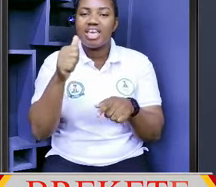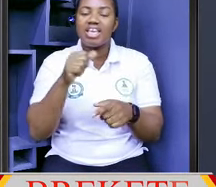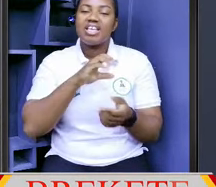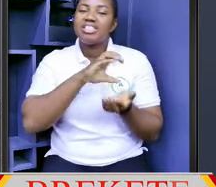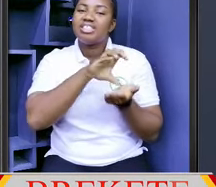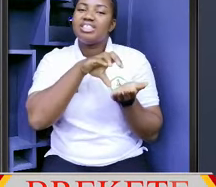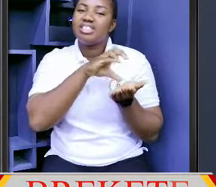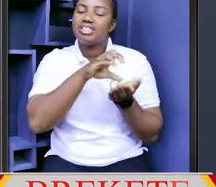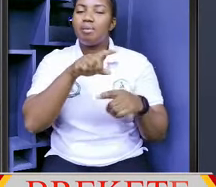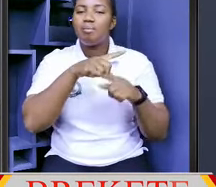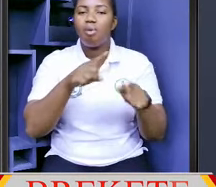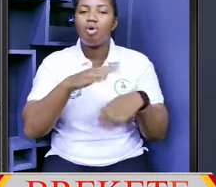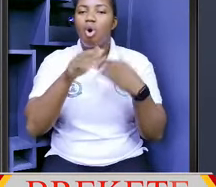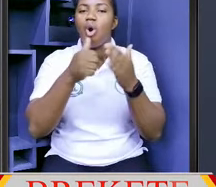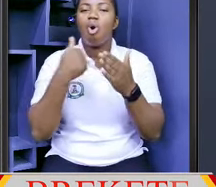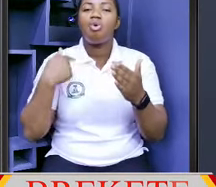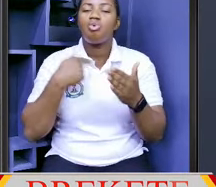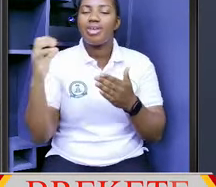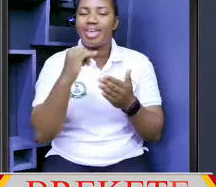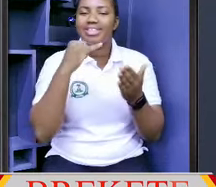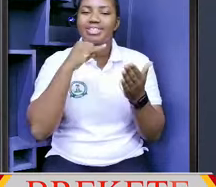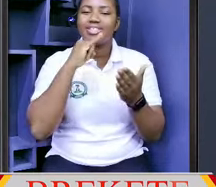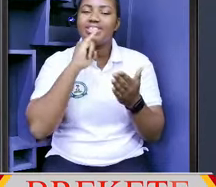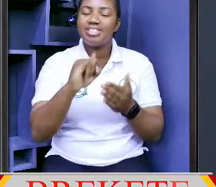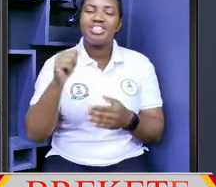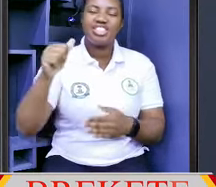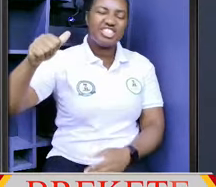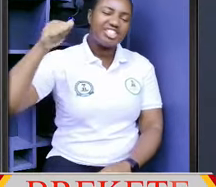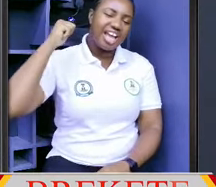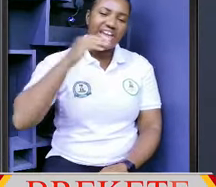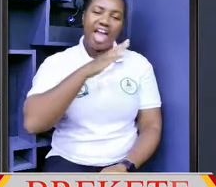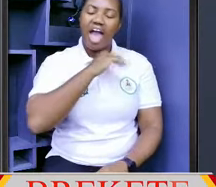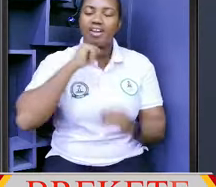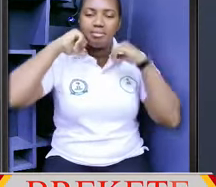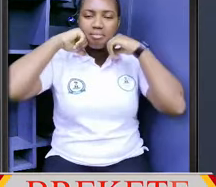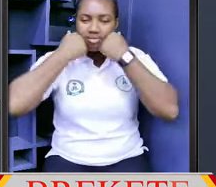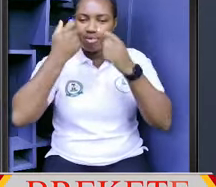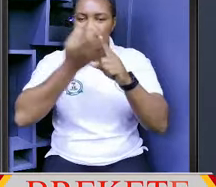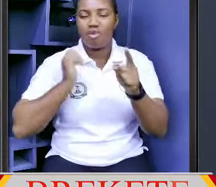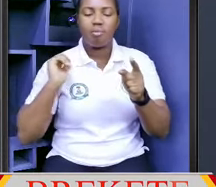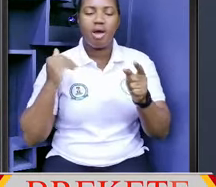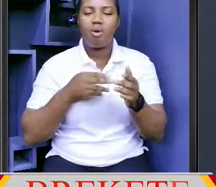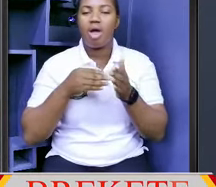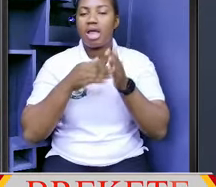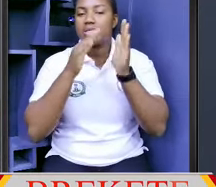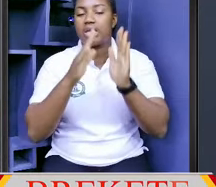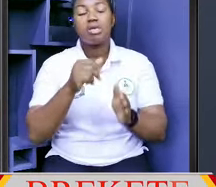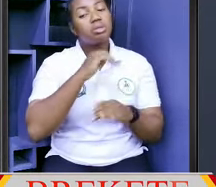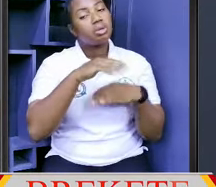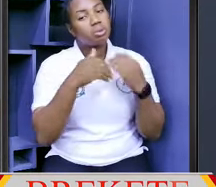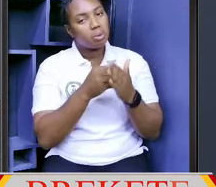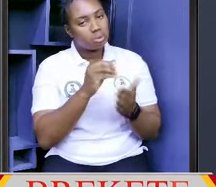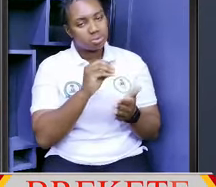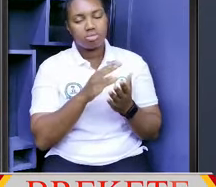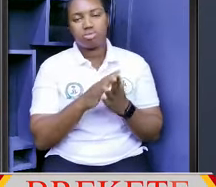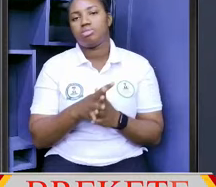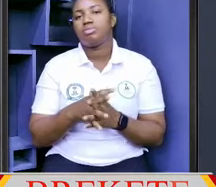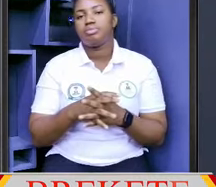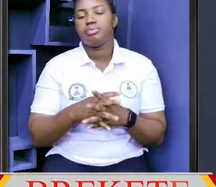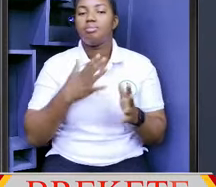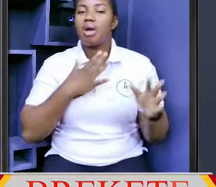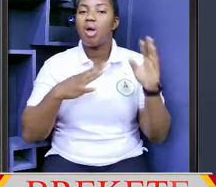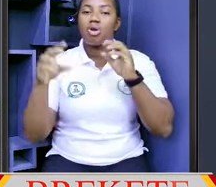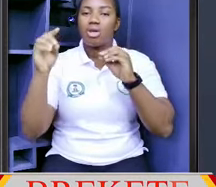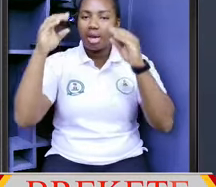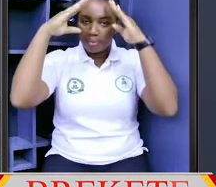is denial and disgrace from our leaders. Not all of them. Muhammad Lawal, he say, my